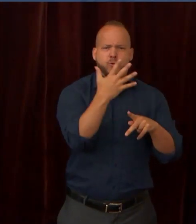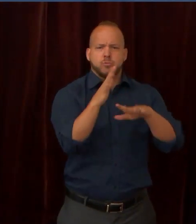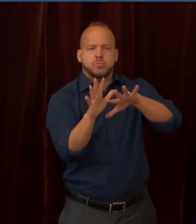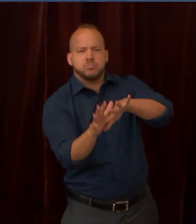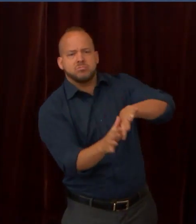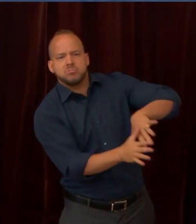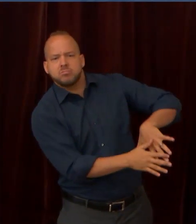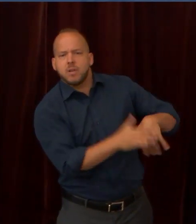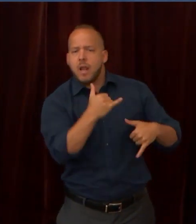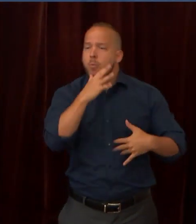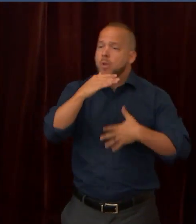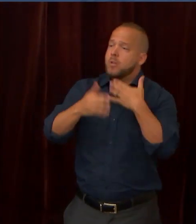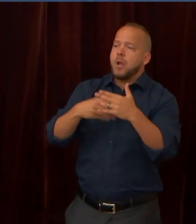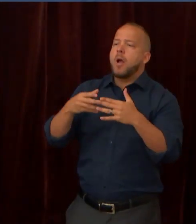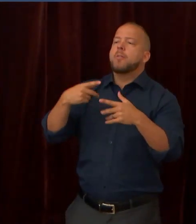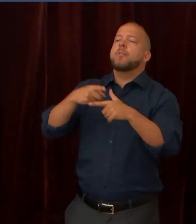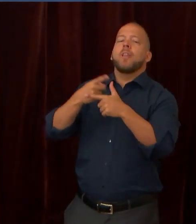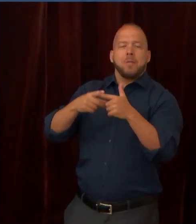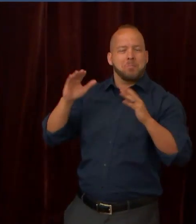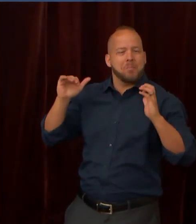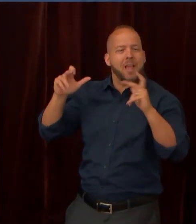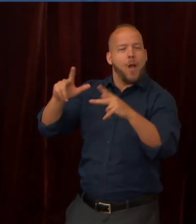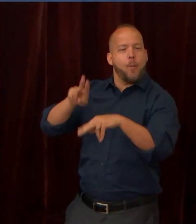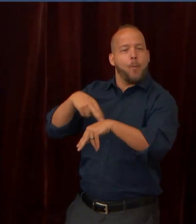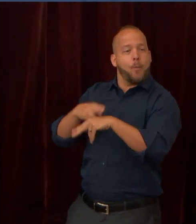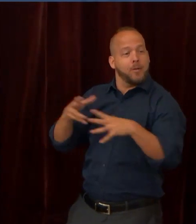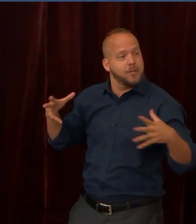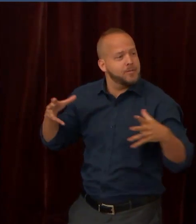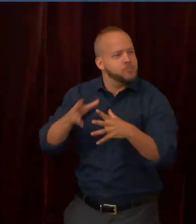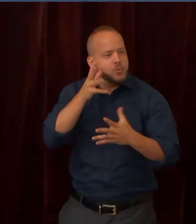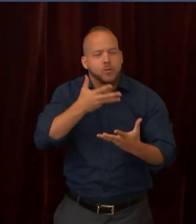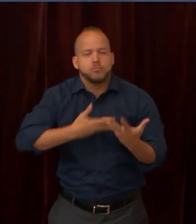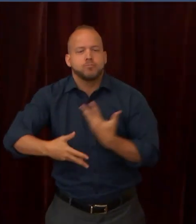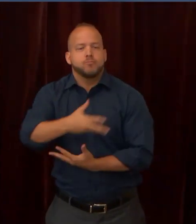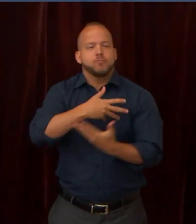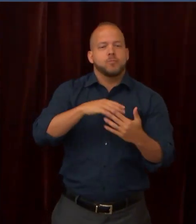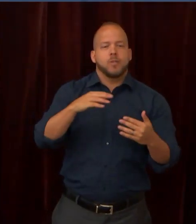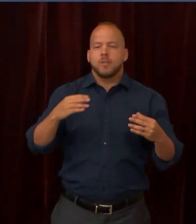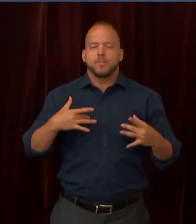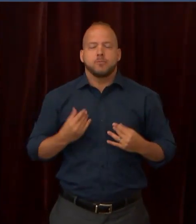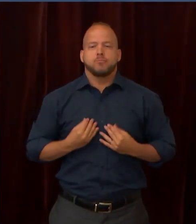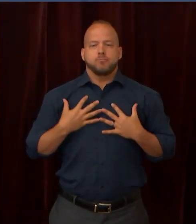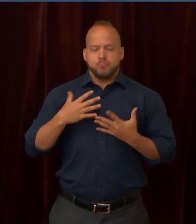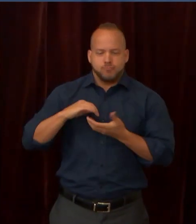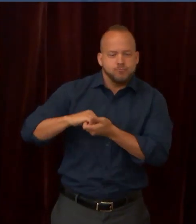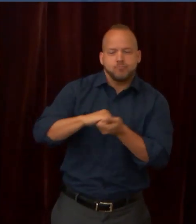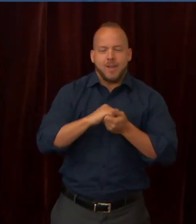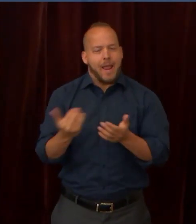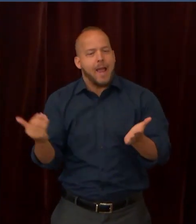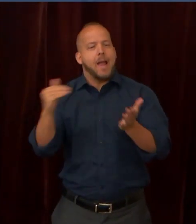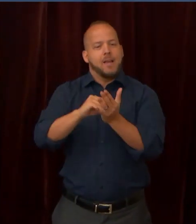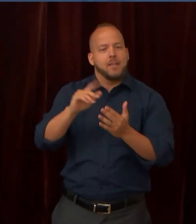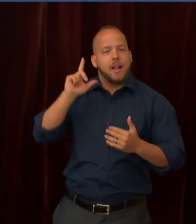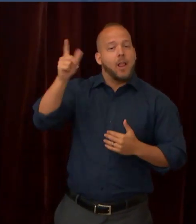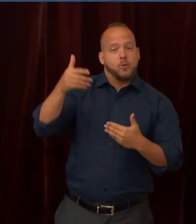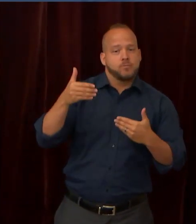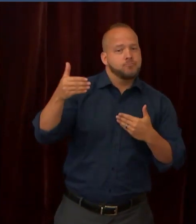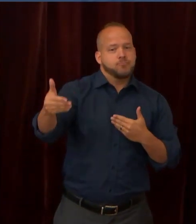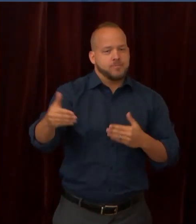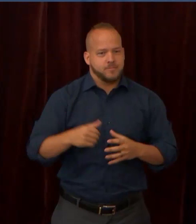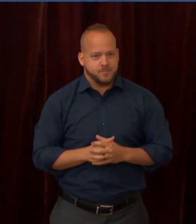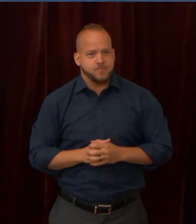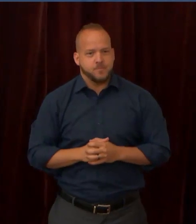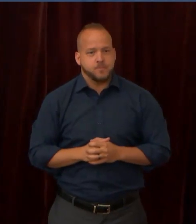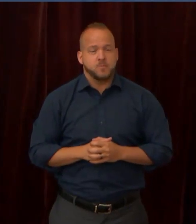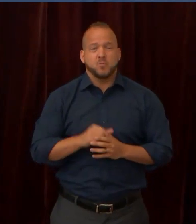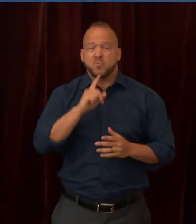enable us to draw good energies from one another, help us heal together, while still maintaining utmost care to ensure everyone's health and safety. And